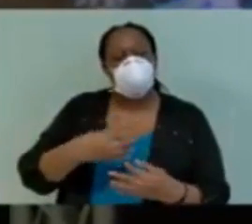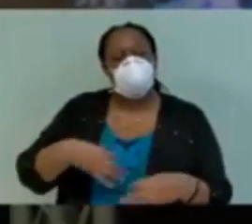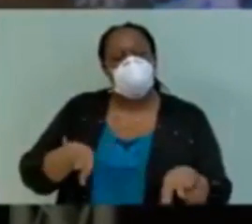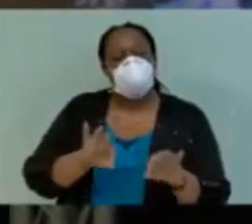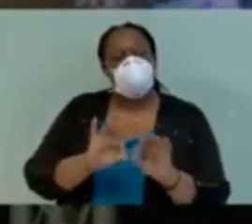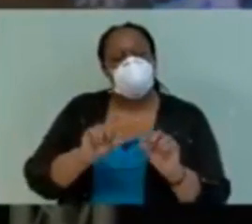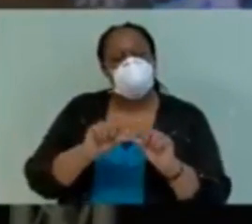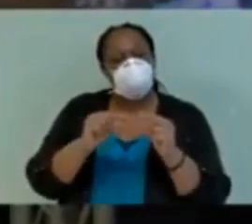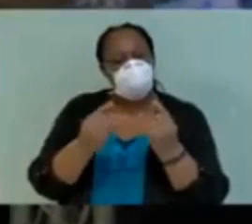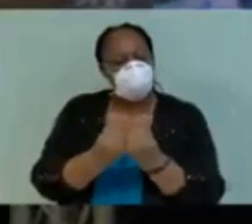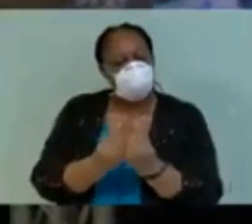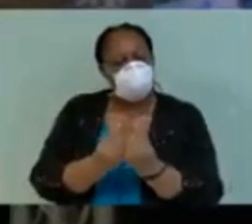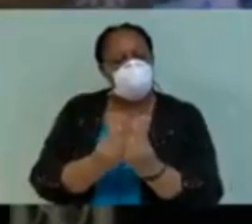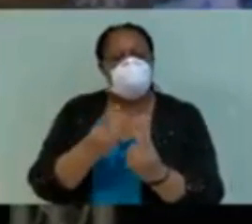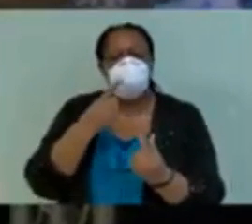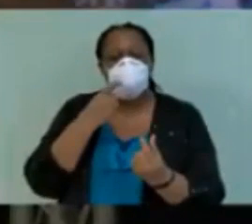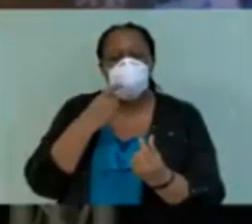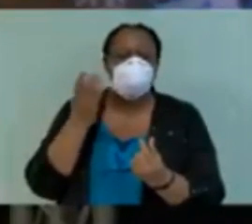Ladies and gentlemen,